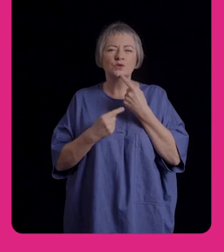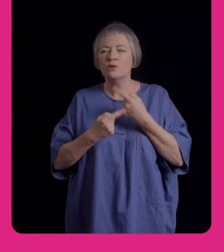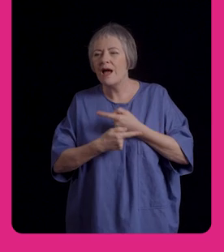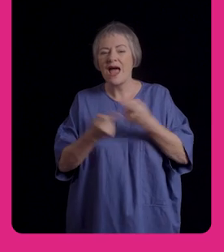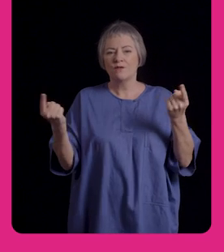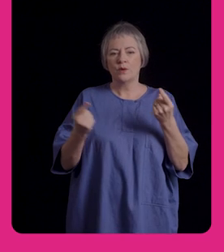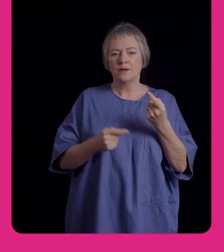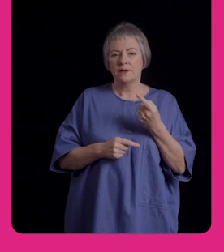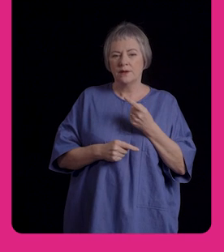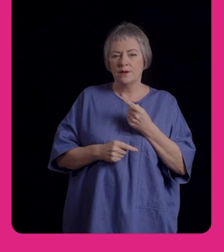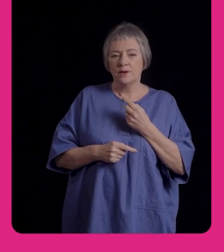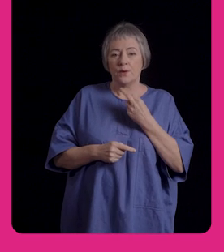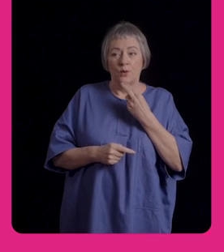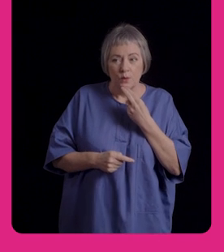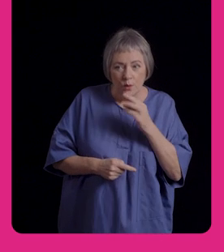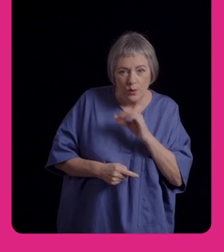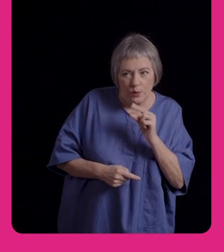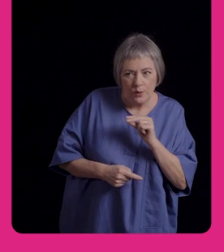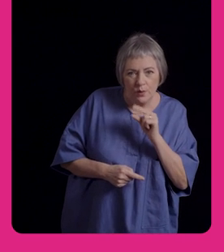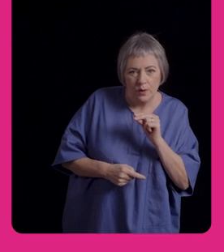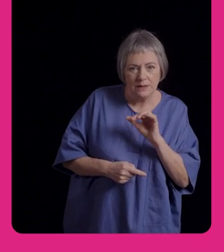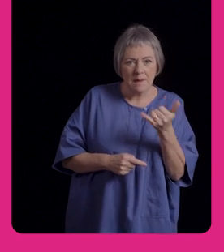everyone, whispering, of course,